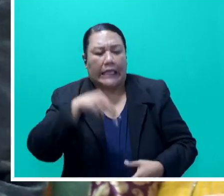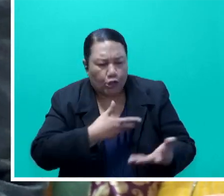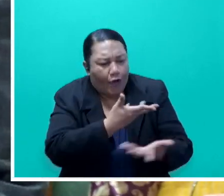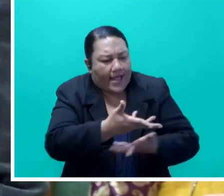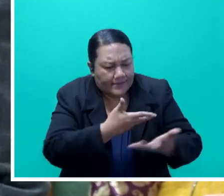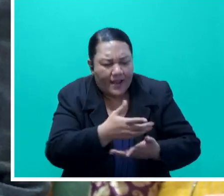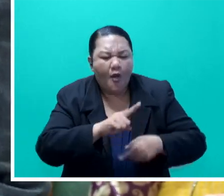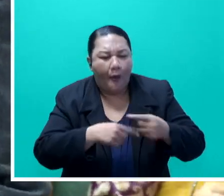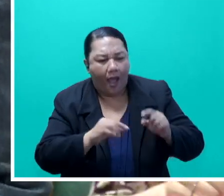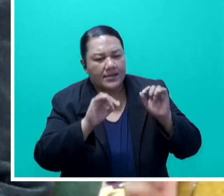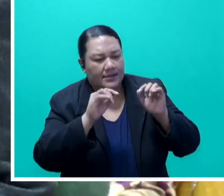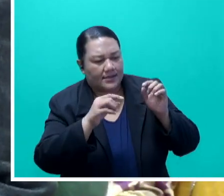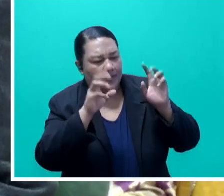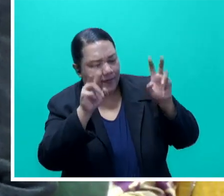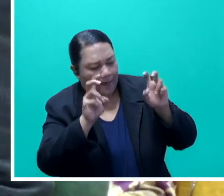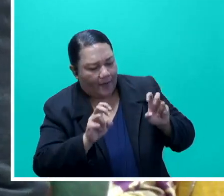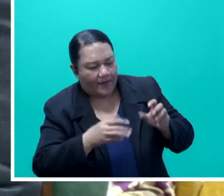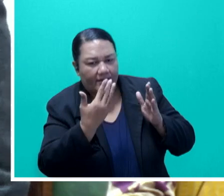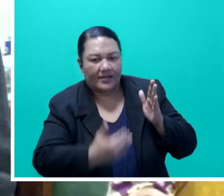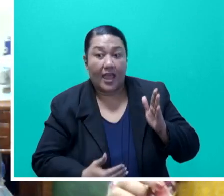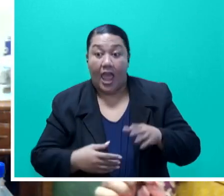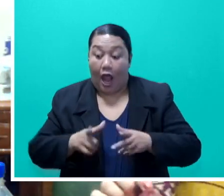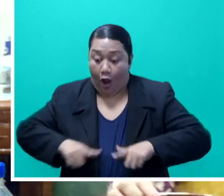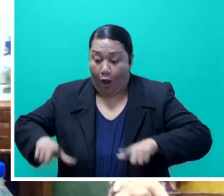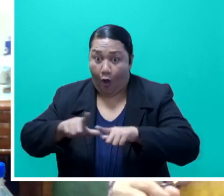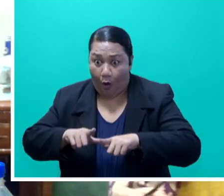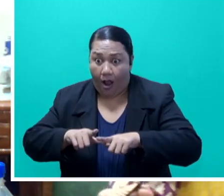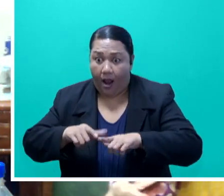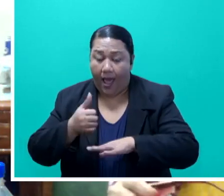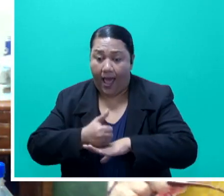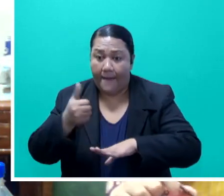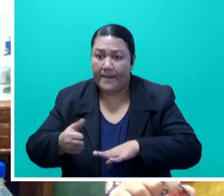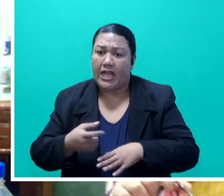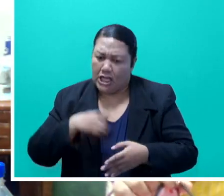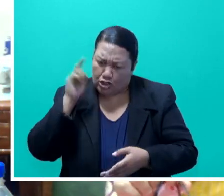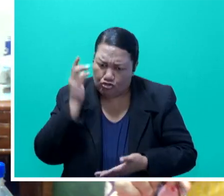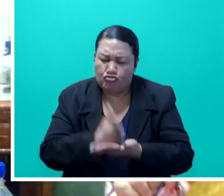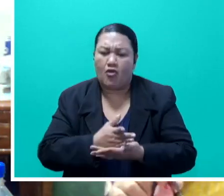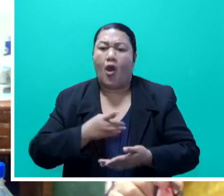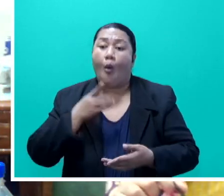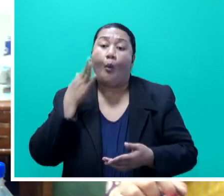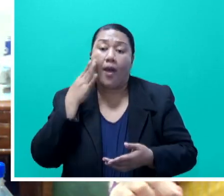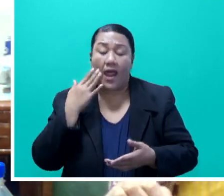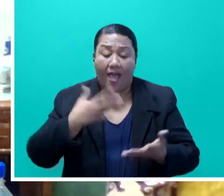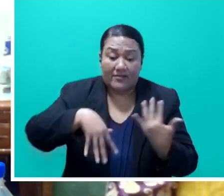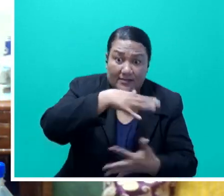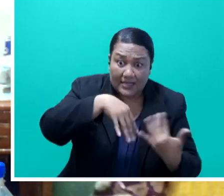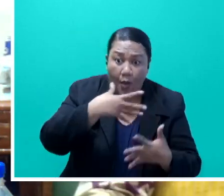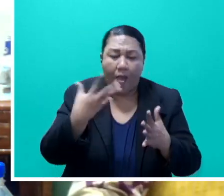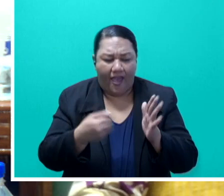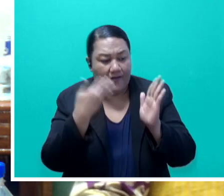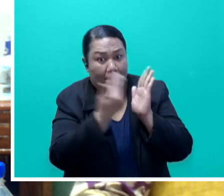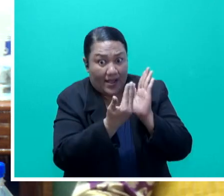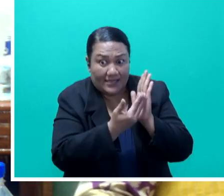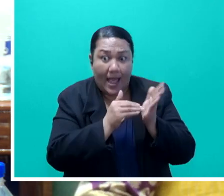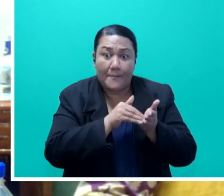Government is absolutely correct. When you have 3 cyclones in one season, we already have a budget approved. You have